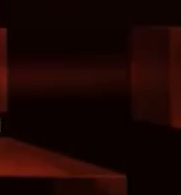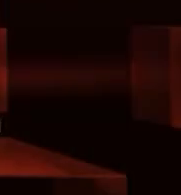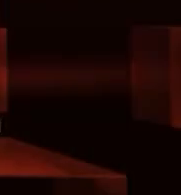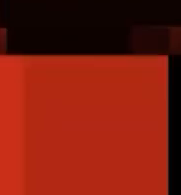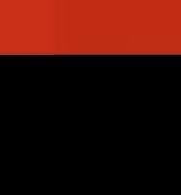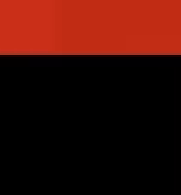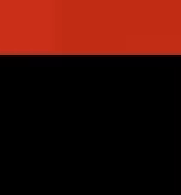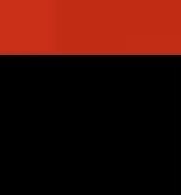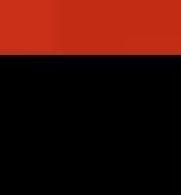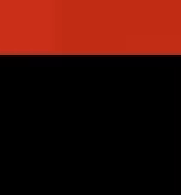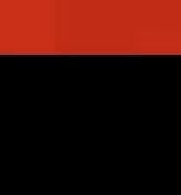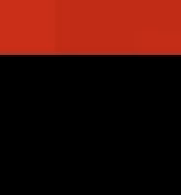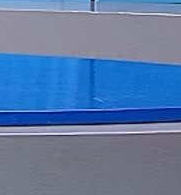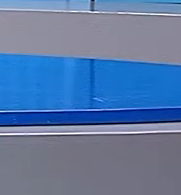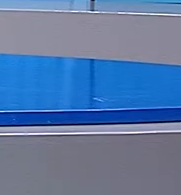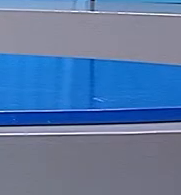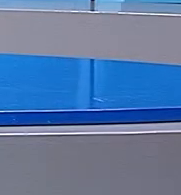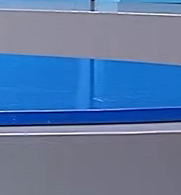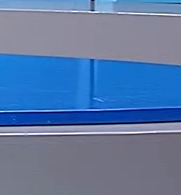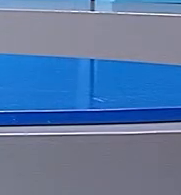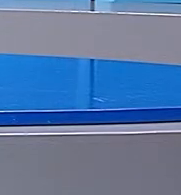discuss corporal punishment.